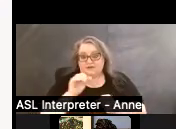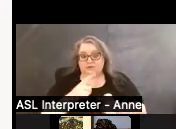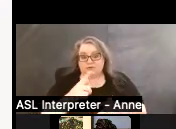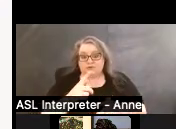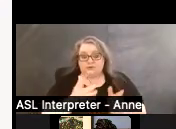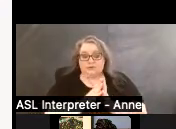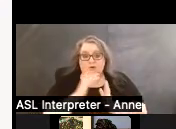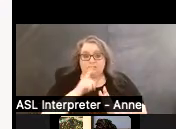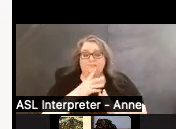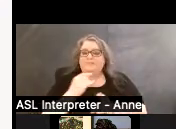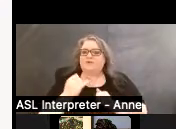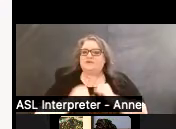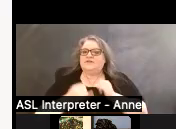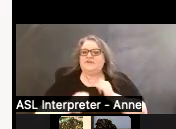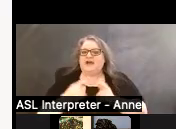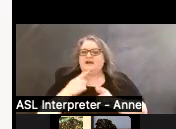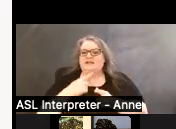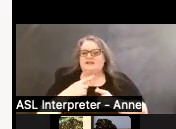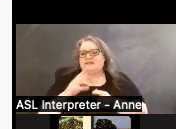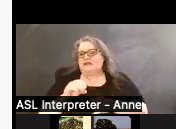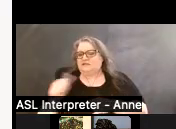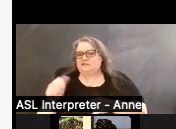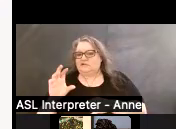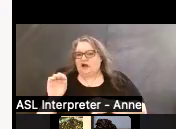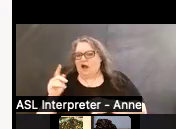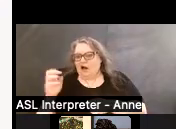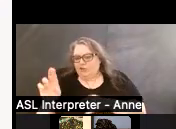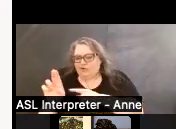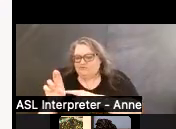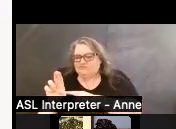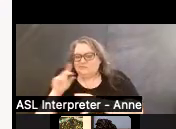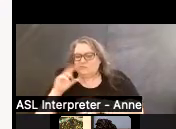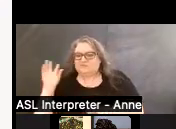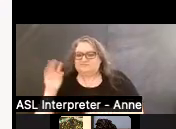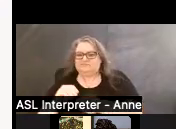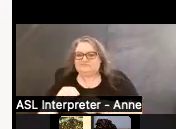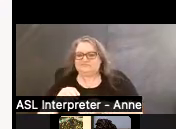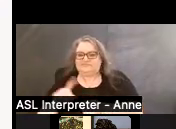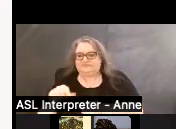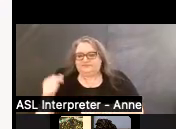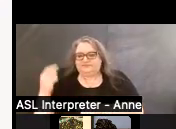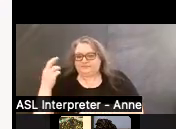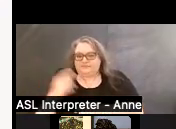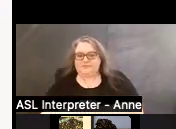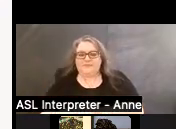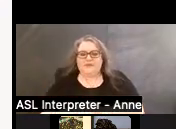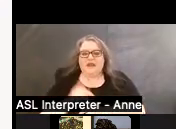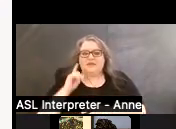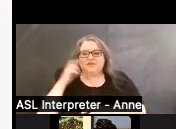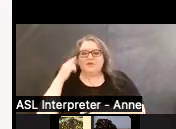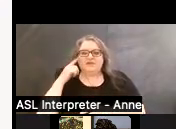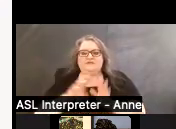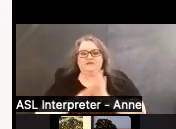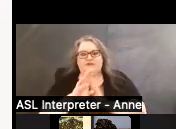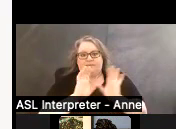final category that says other needs to capture anything else. And really the reason for developing a category of